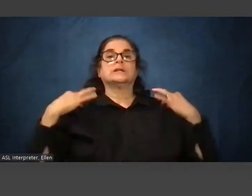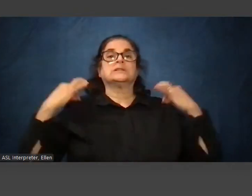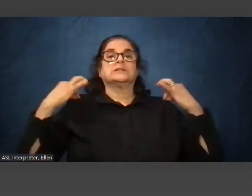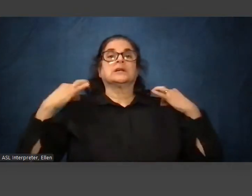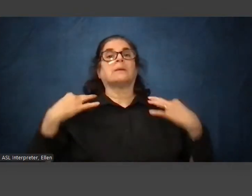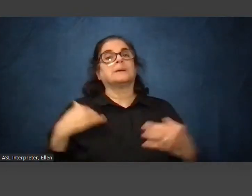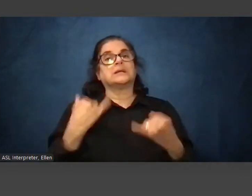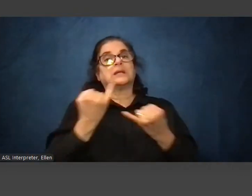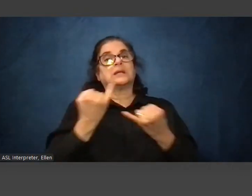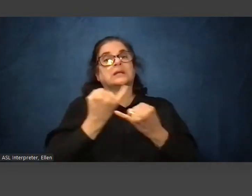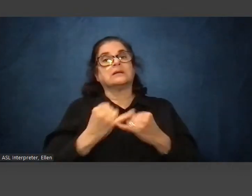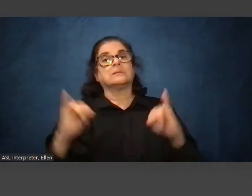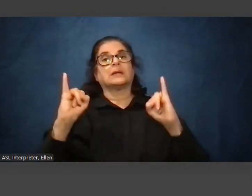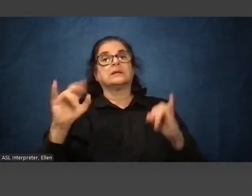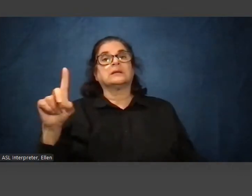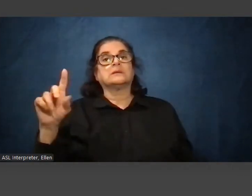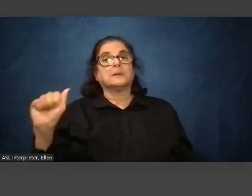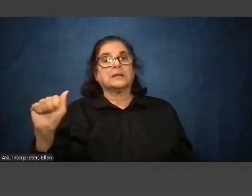advocate.